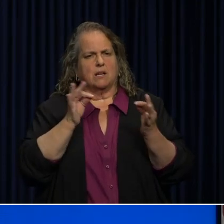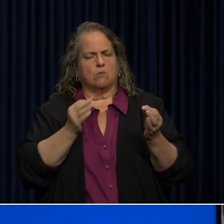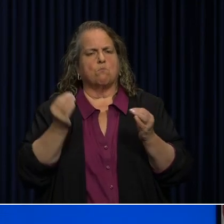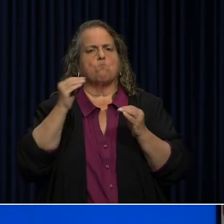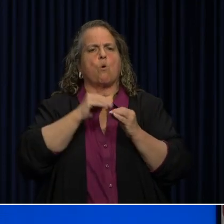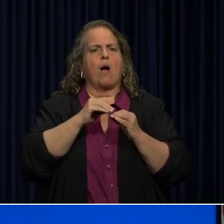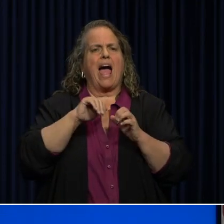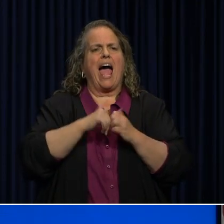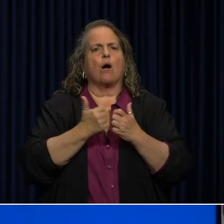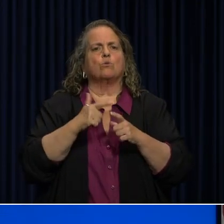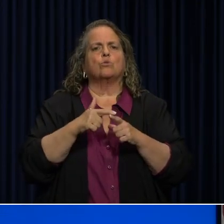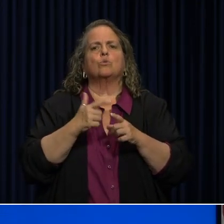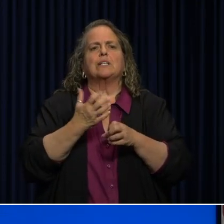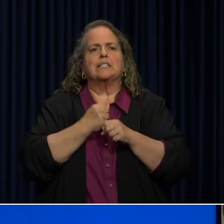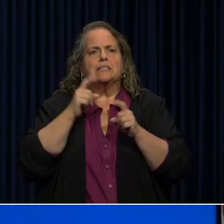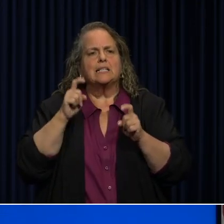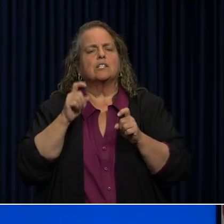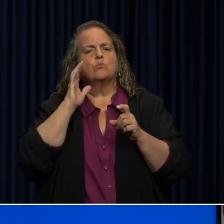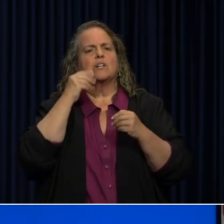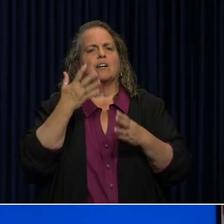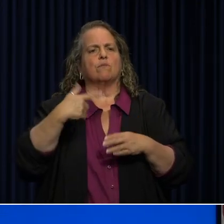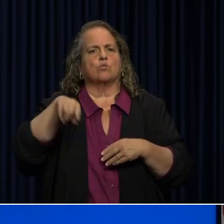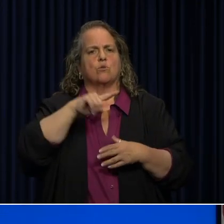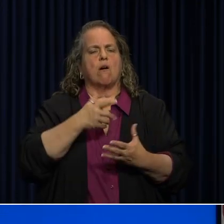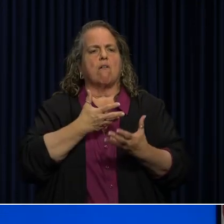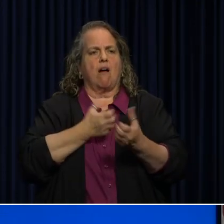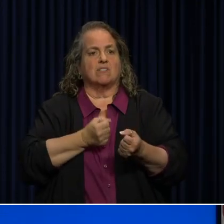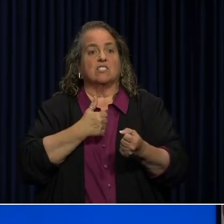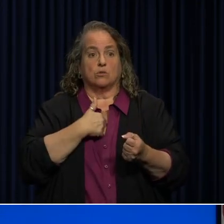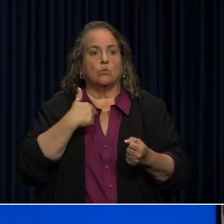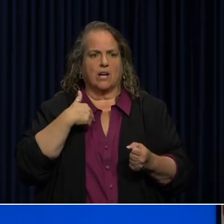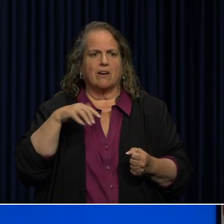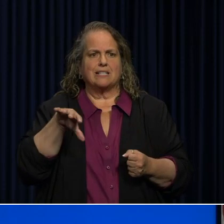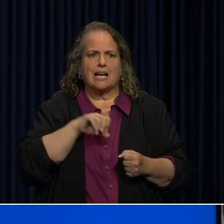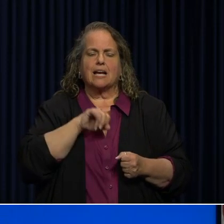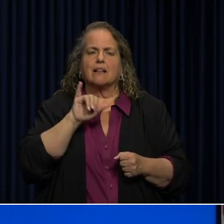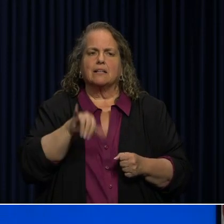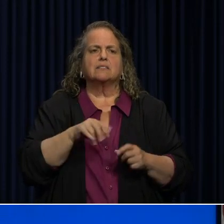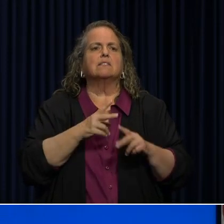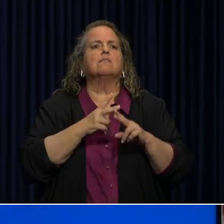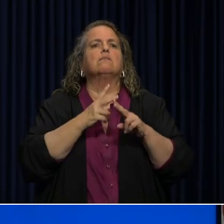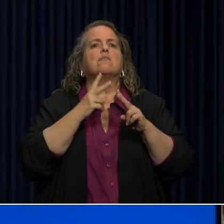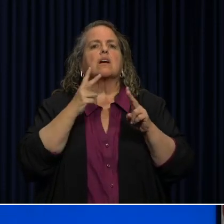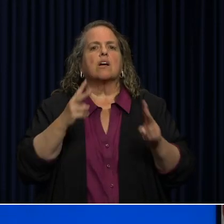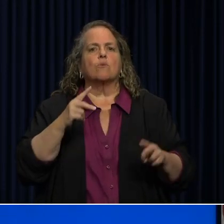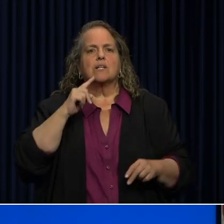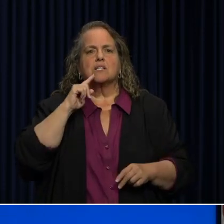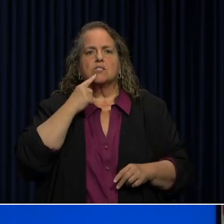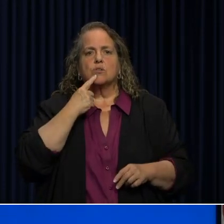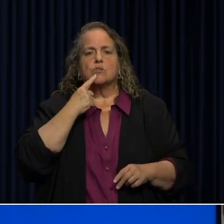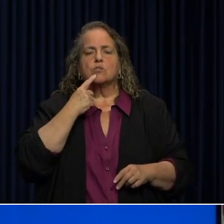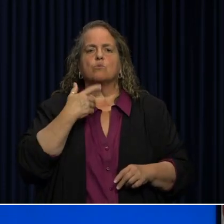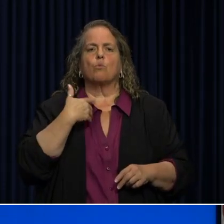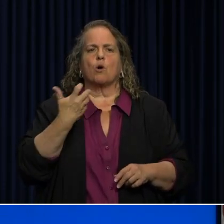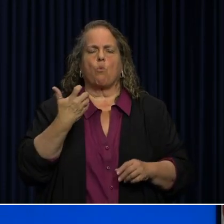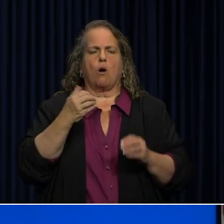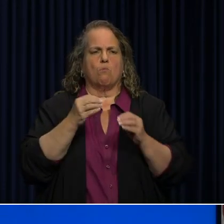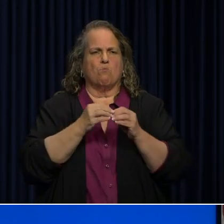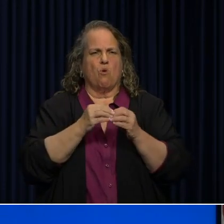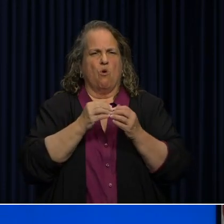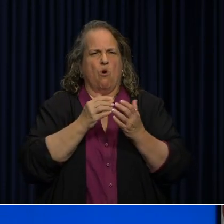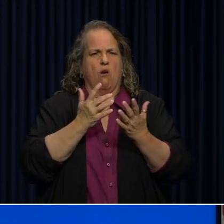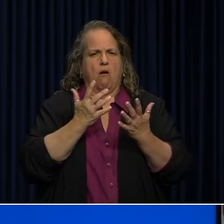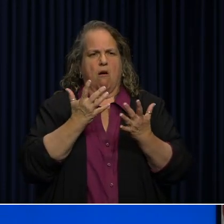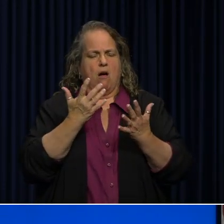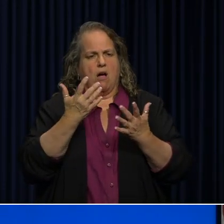give people confidence that we are taking this very seriously, and we want to direct resources at a time of a